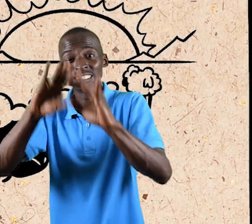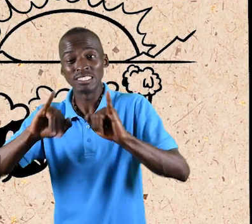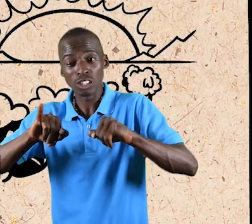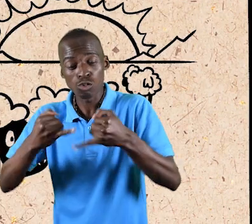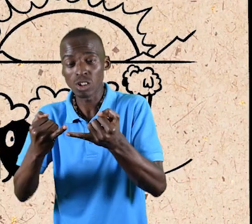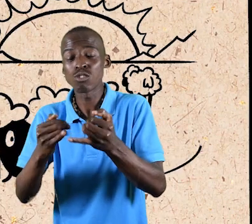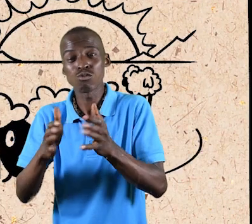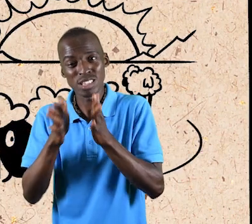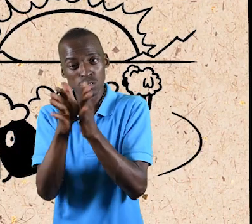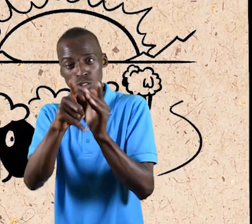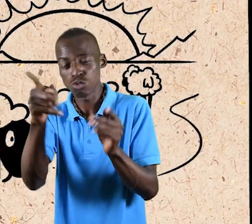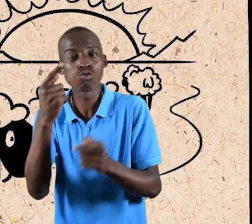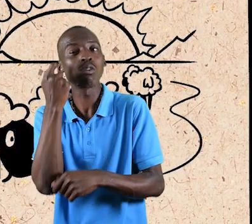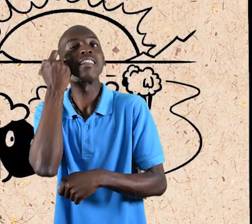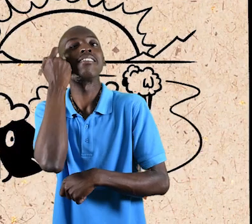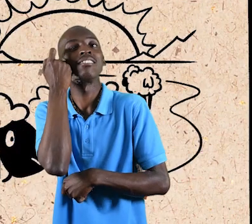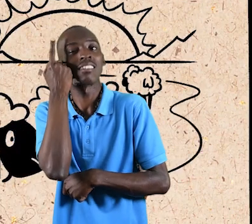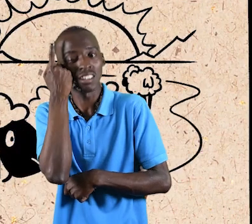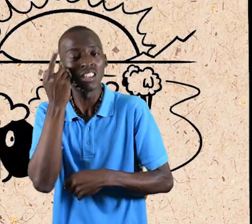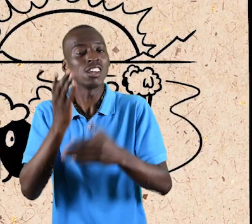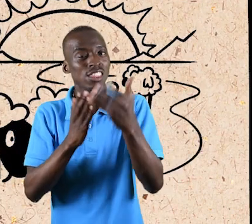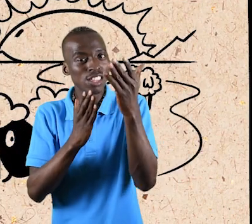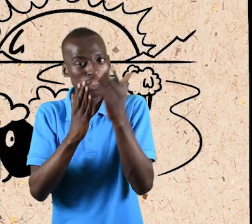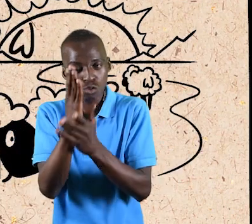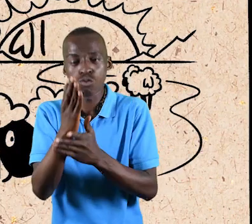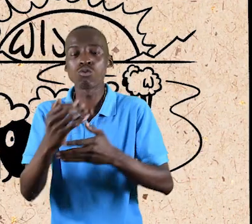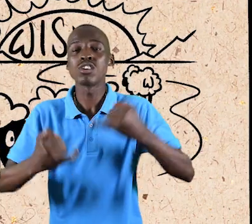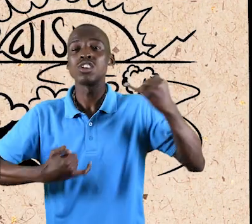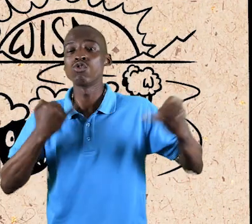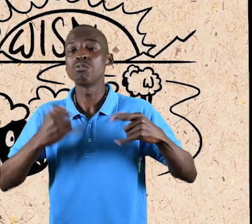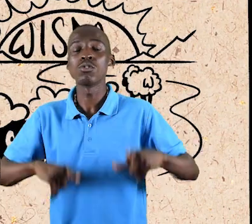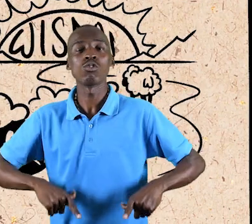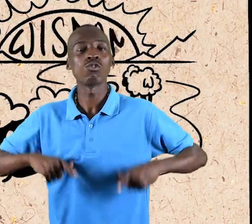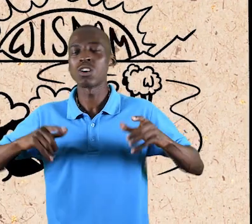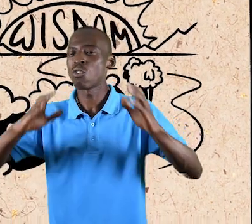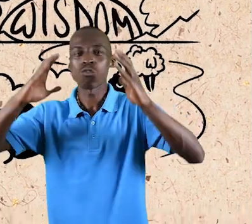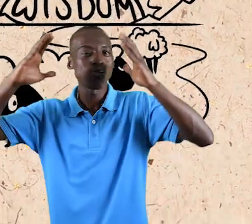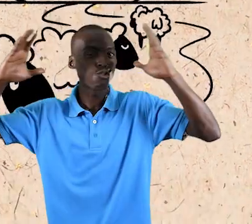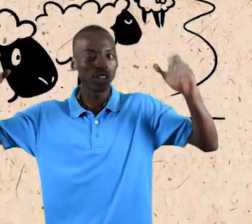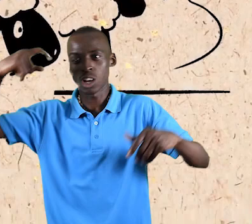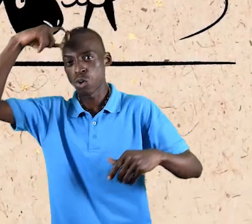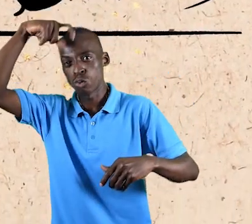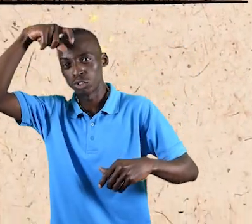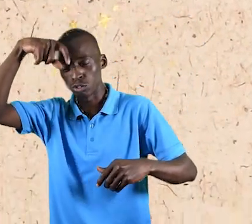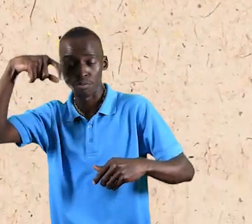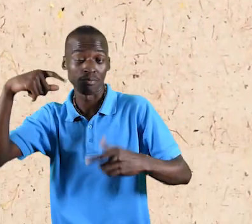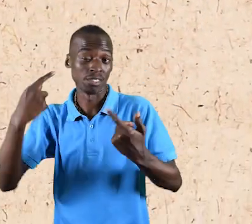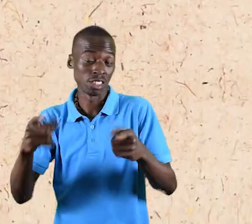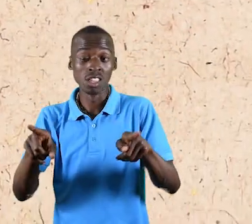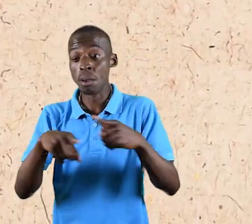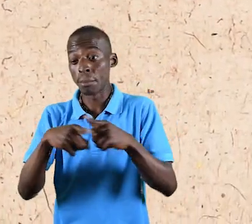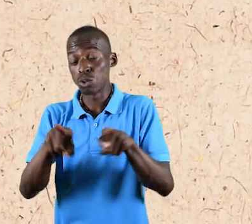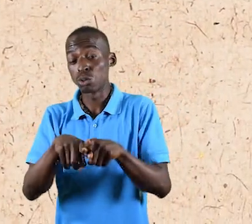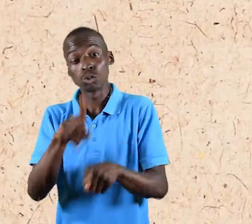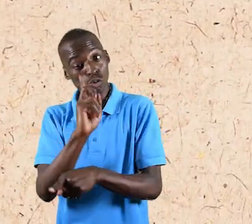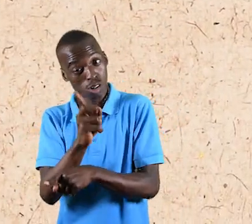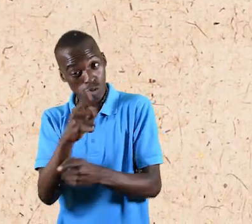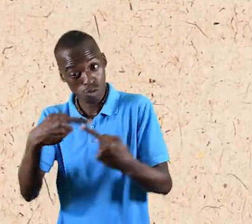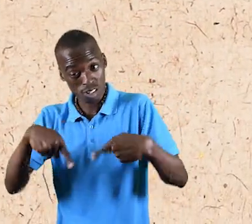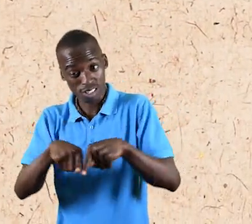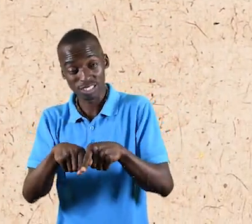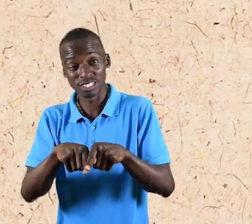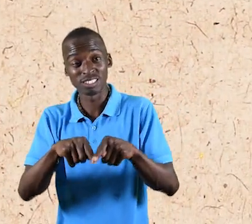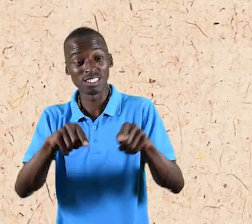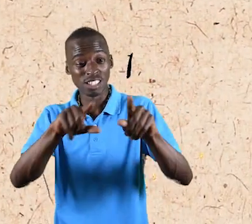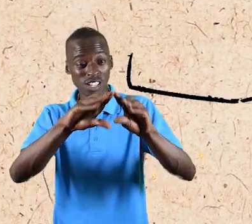poke you to get you to move in the right direction towards greater wisdom. The author then warns us that you can actually take the teacher's